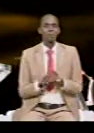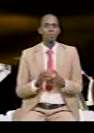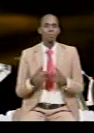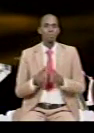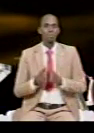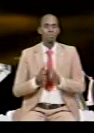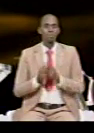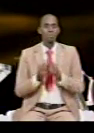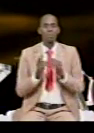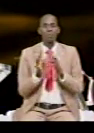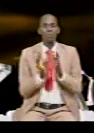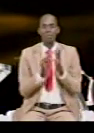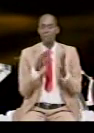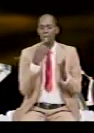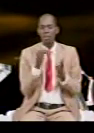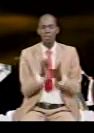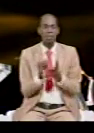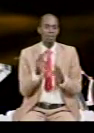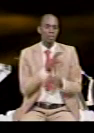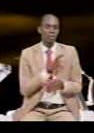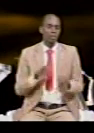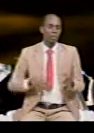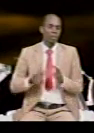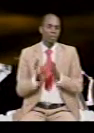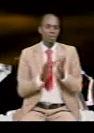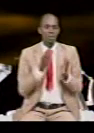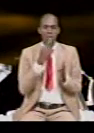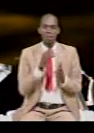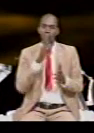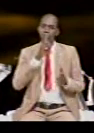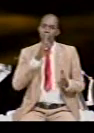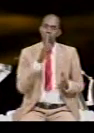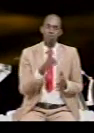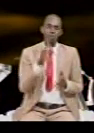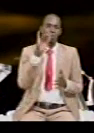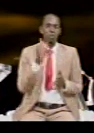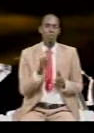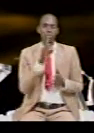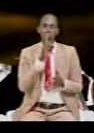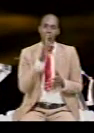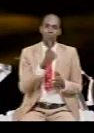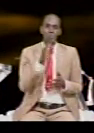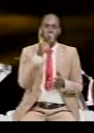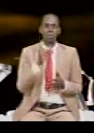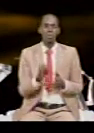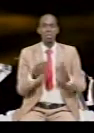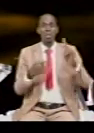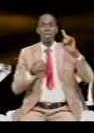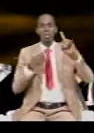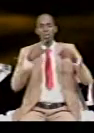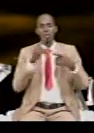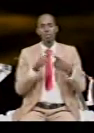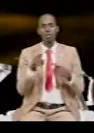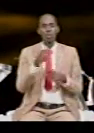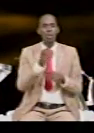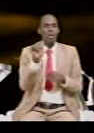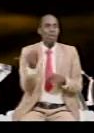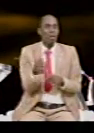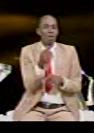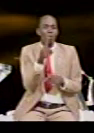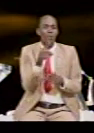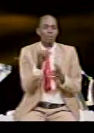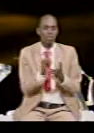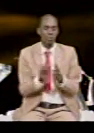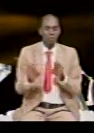that Jesus Christ said, "Verily, verily, I say unto you, whosoever committeth sin is